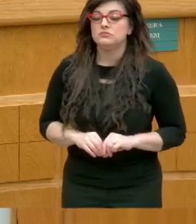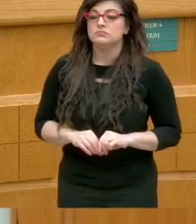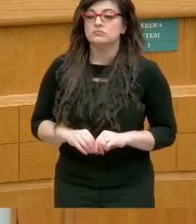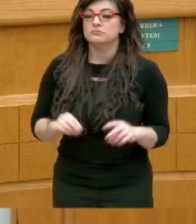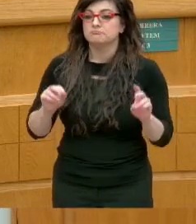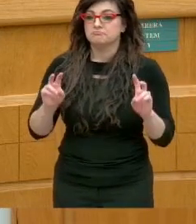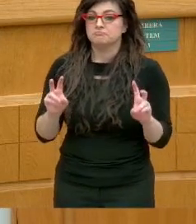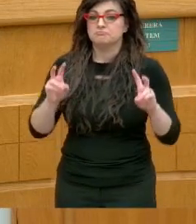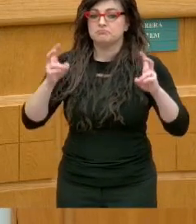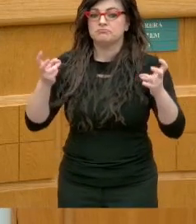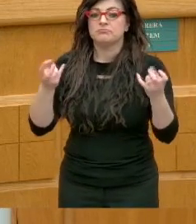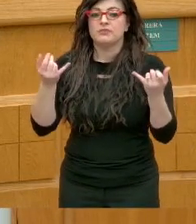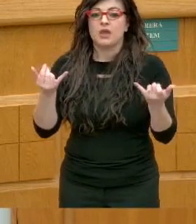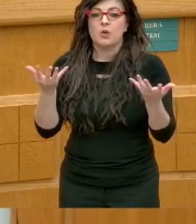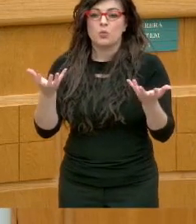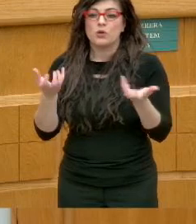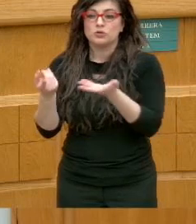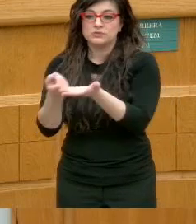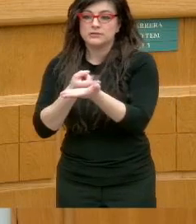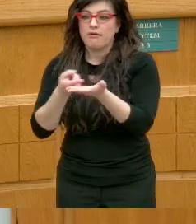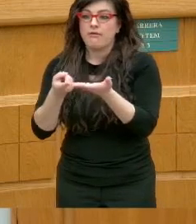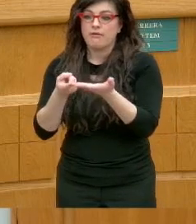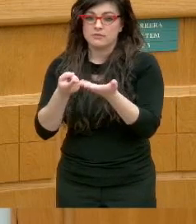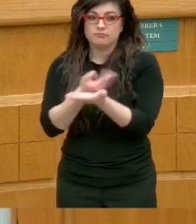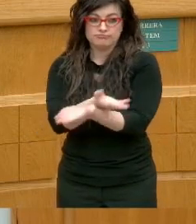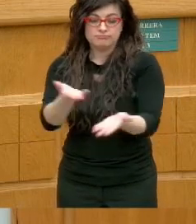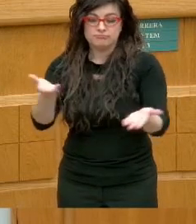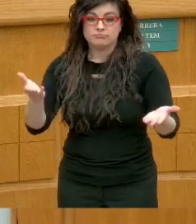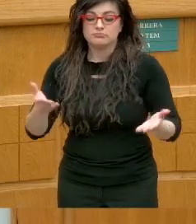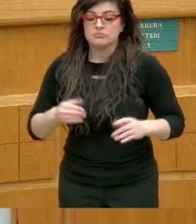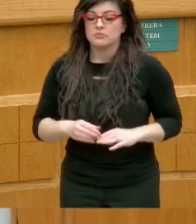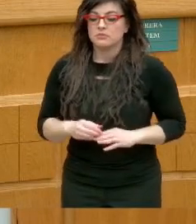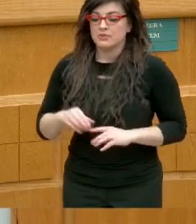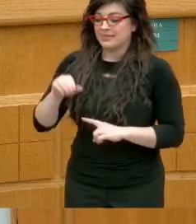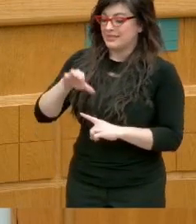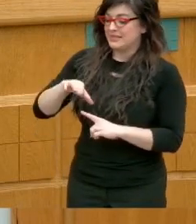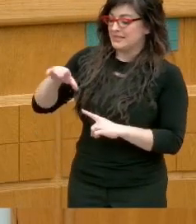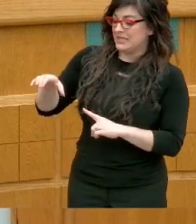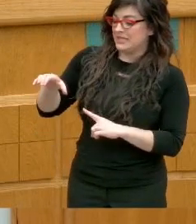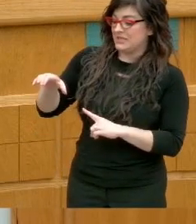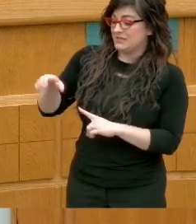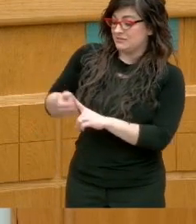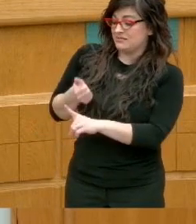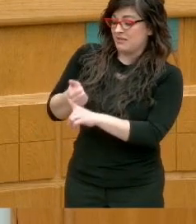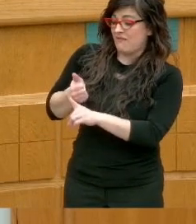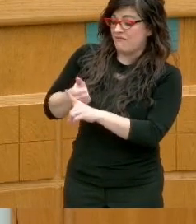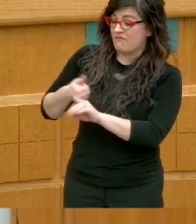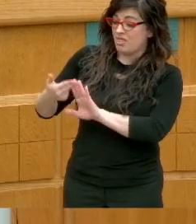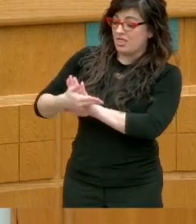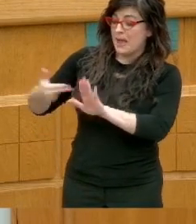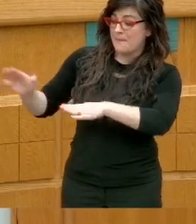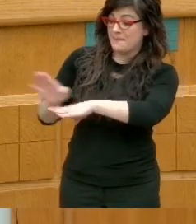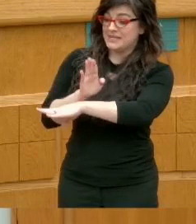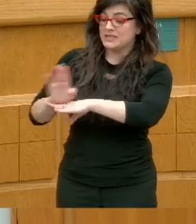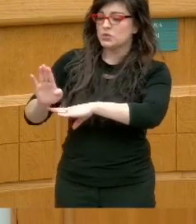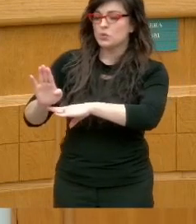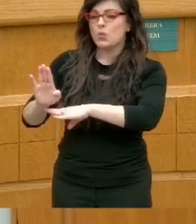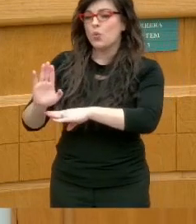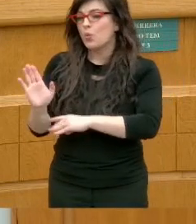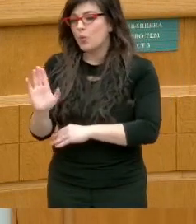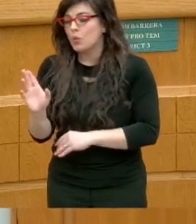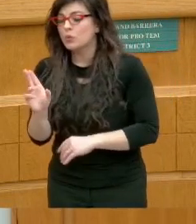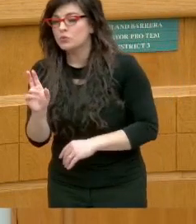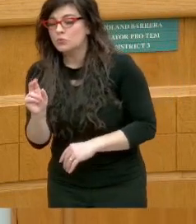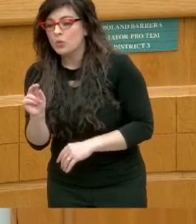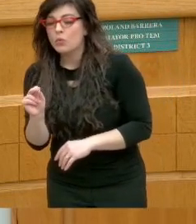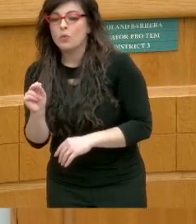like to speak now with the community because the city is we're not a business per se, but we do have a big impact in the community. We